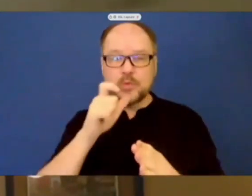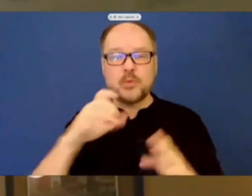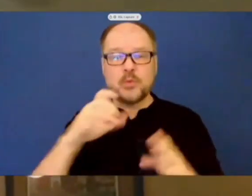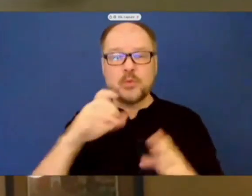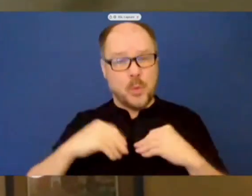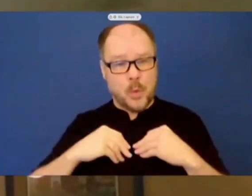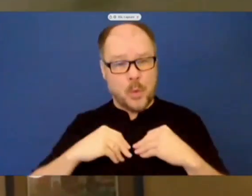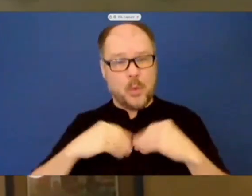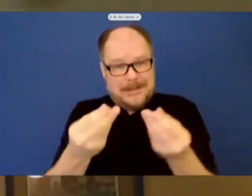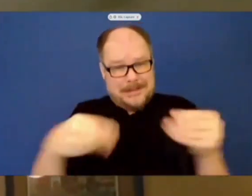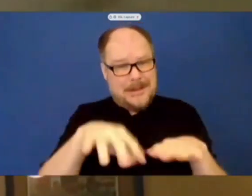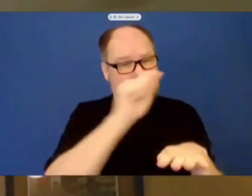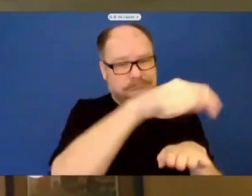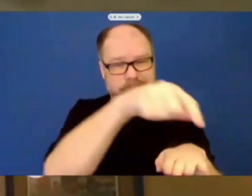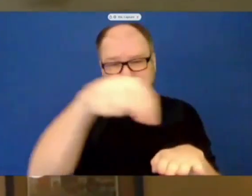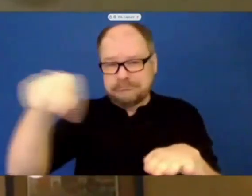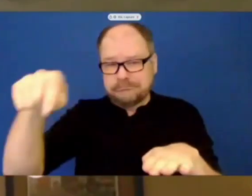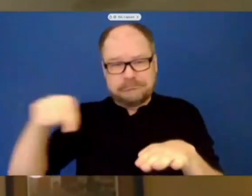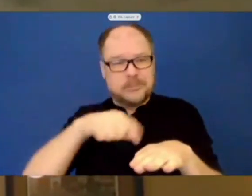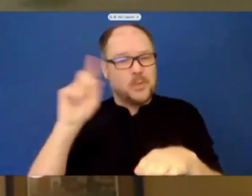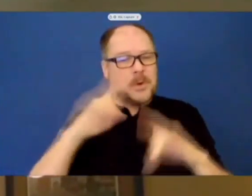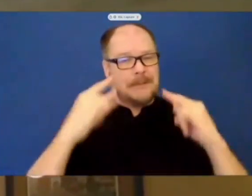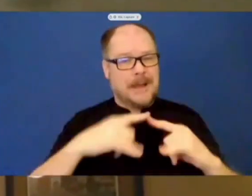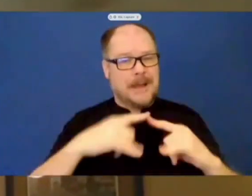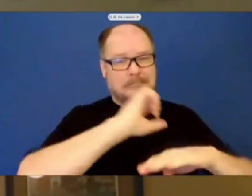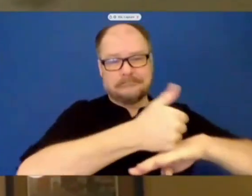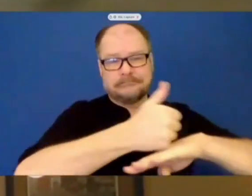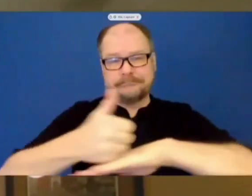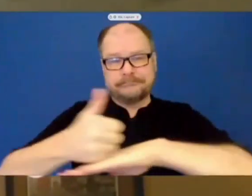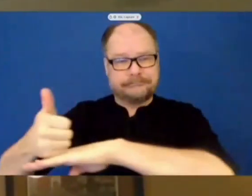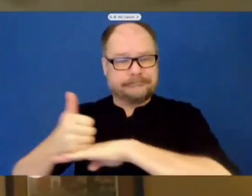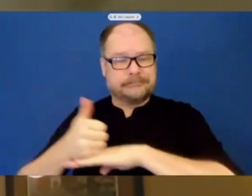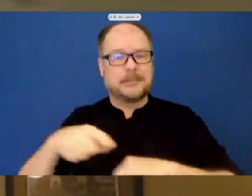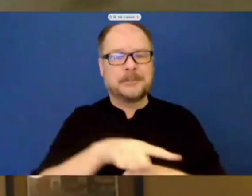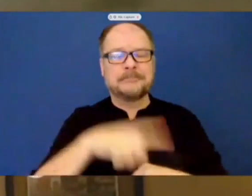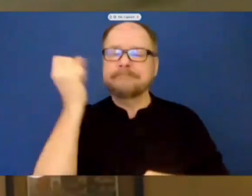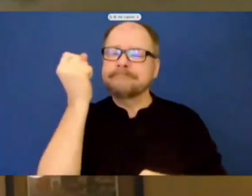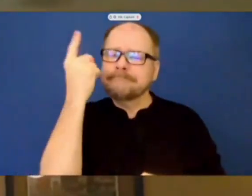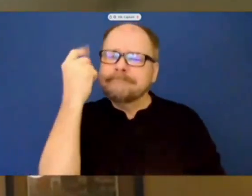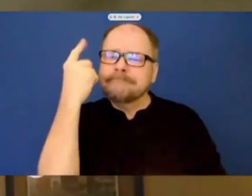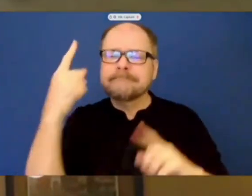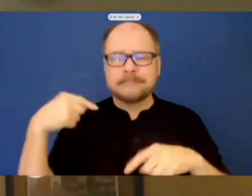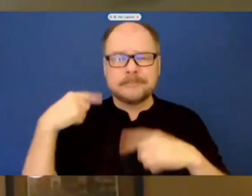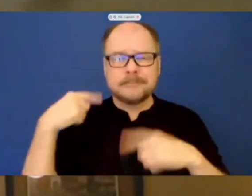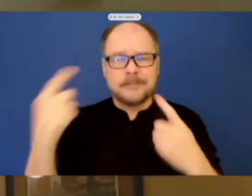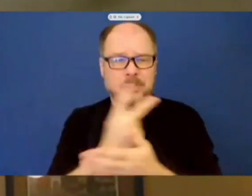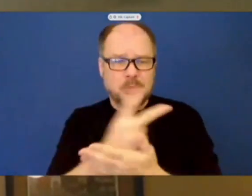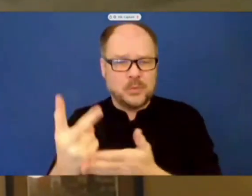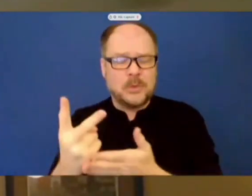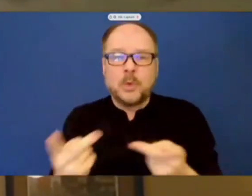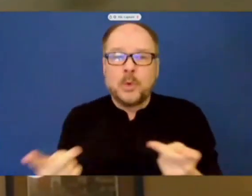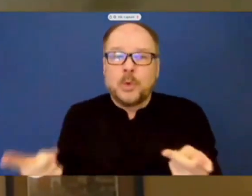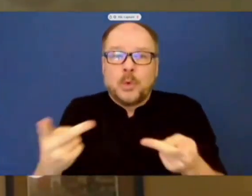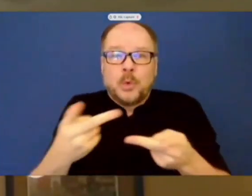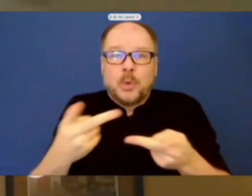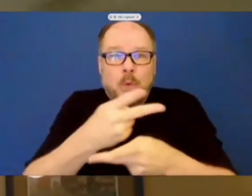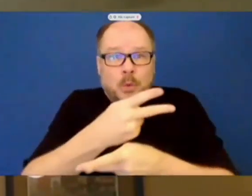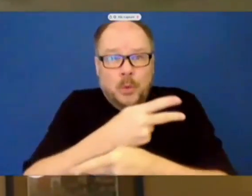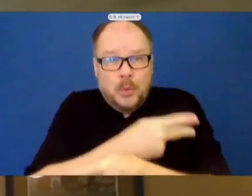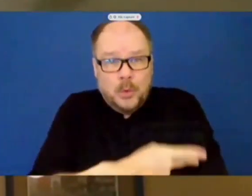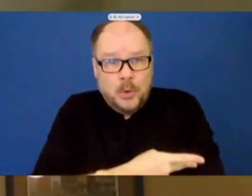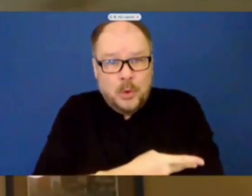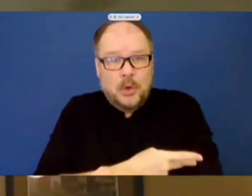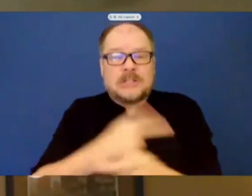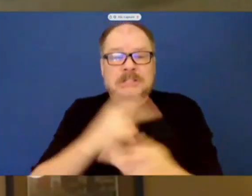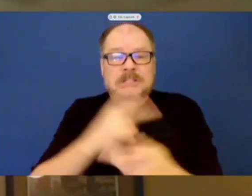ensure that it remains safe for the residents. However, over the last 2 weeks, conditions have worsened significantly, and a growing